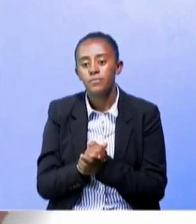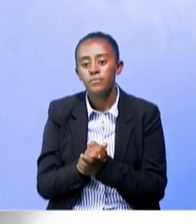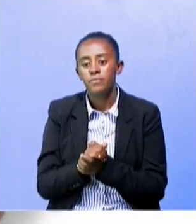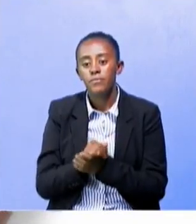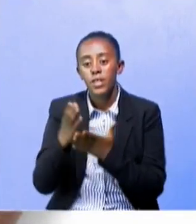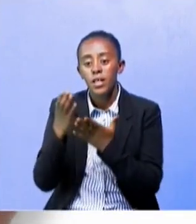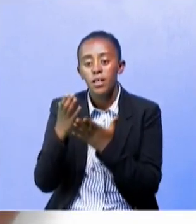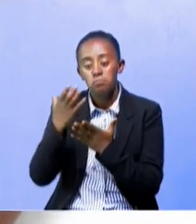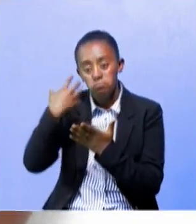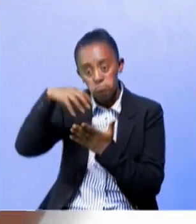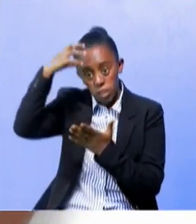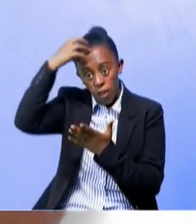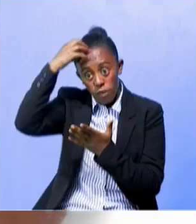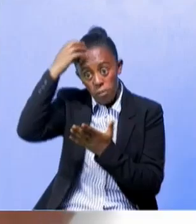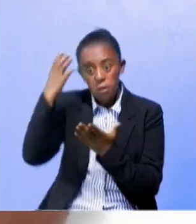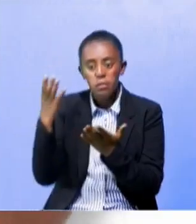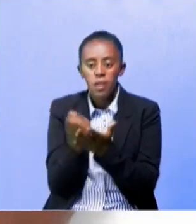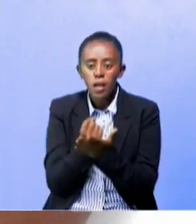only